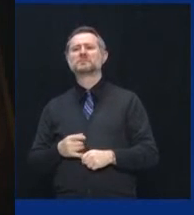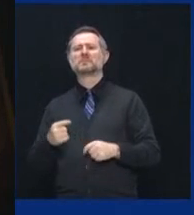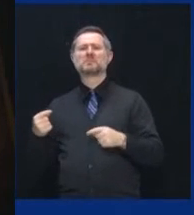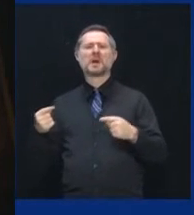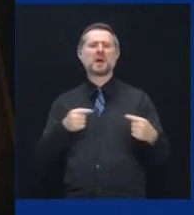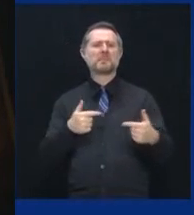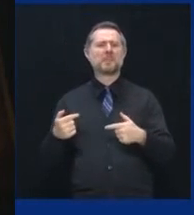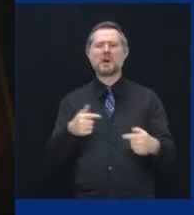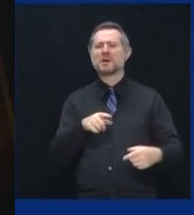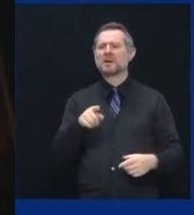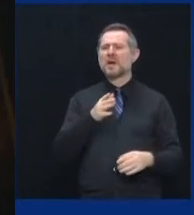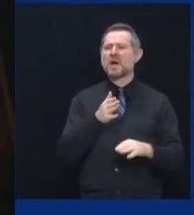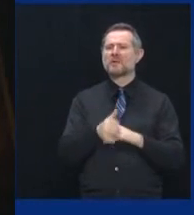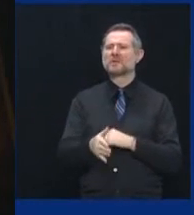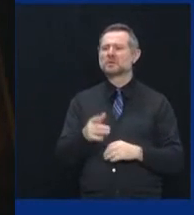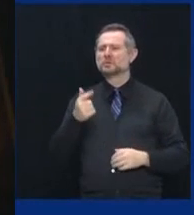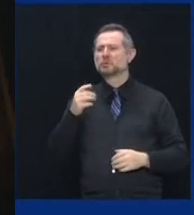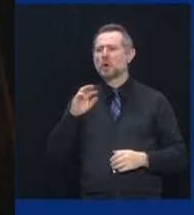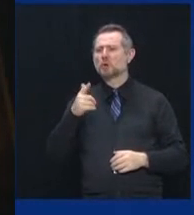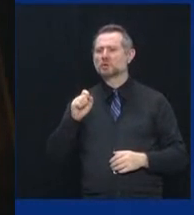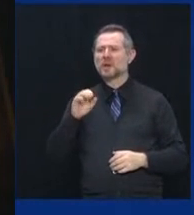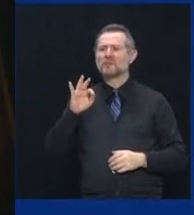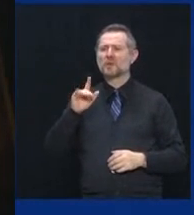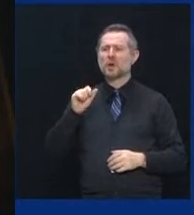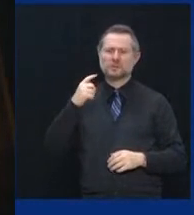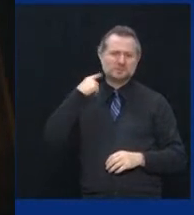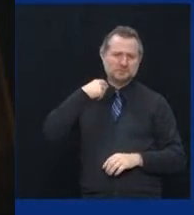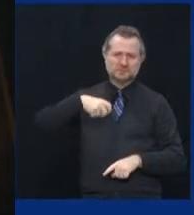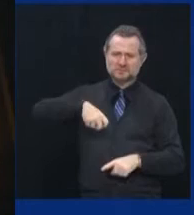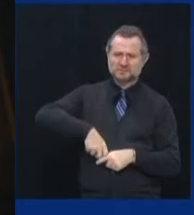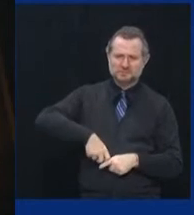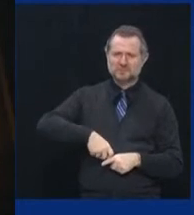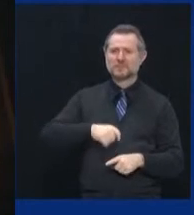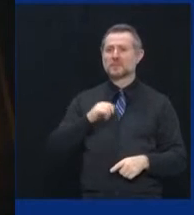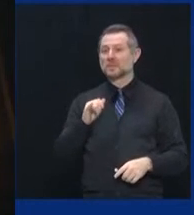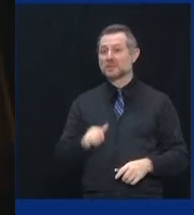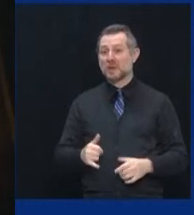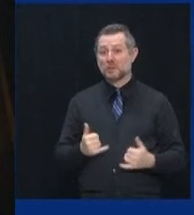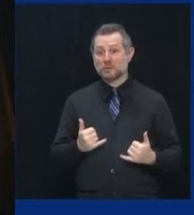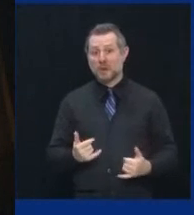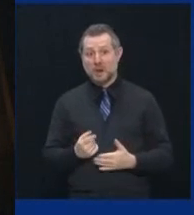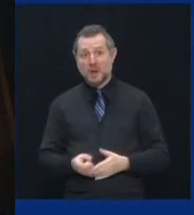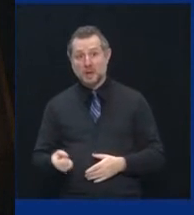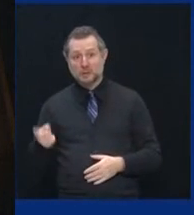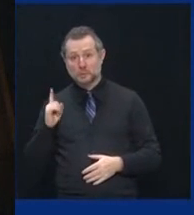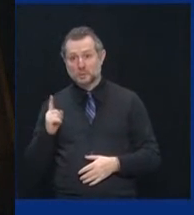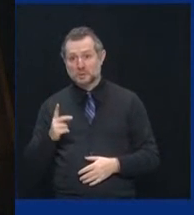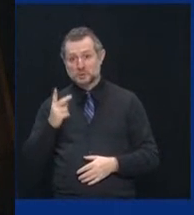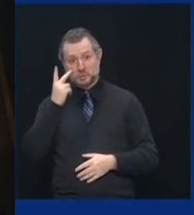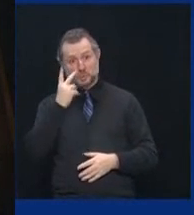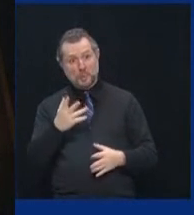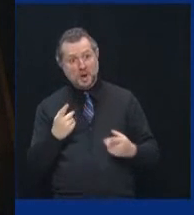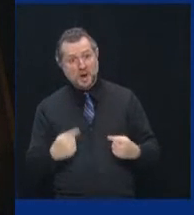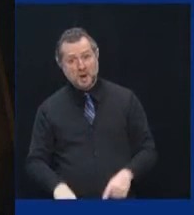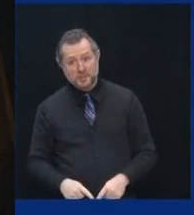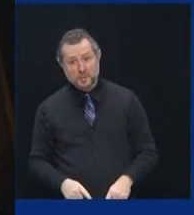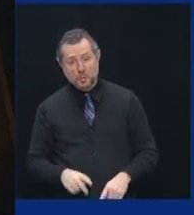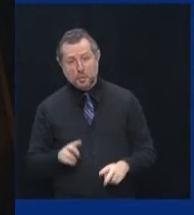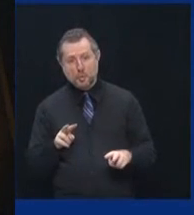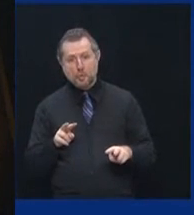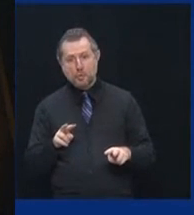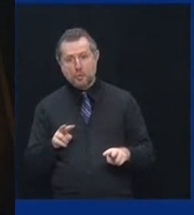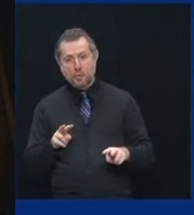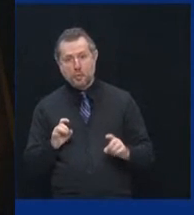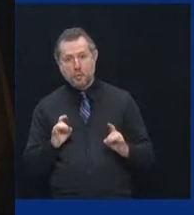after the George Floyd killing. And last week, we all watched in horror an